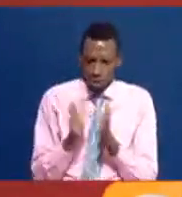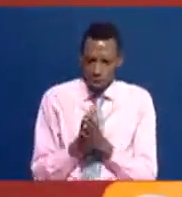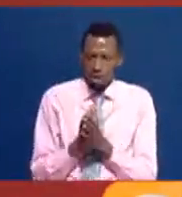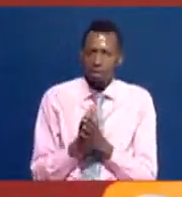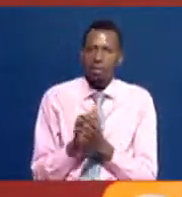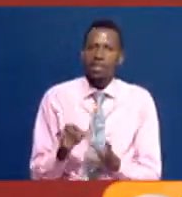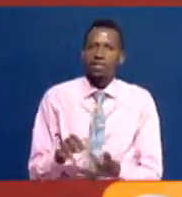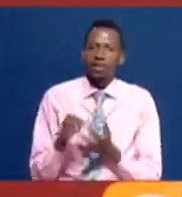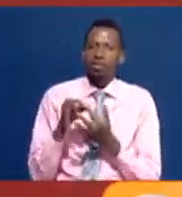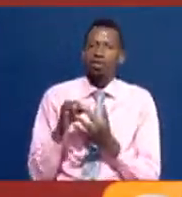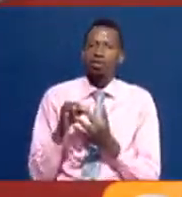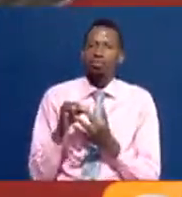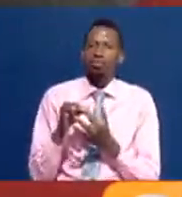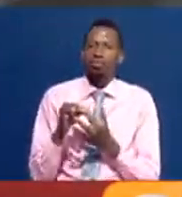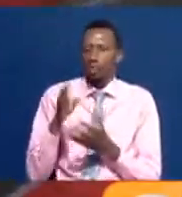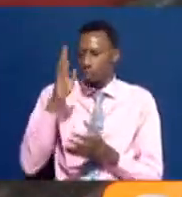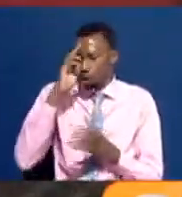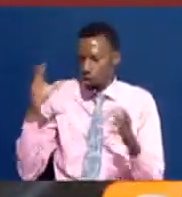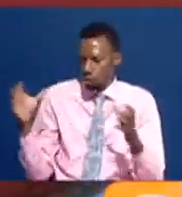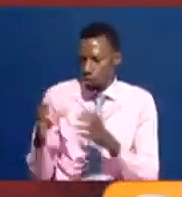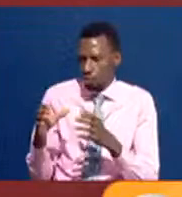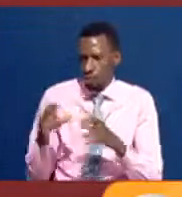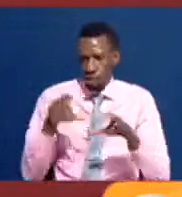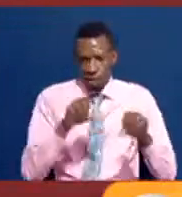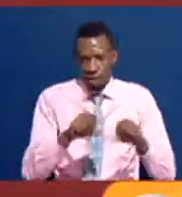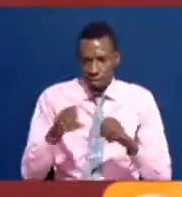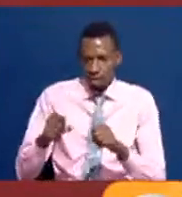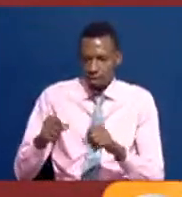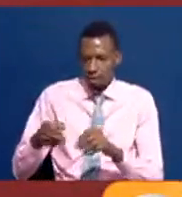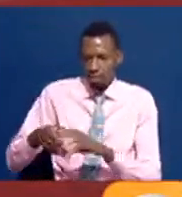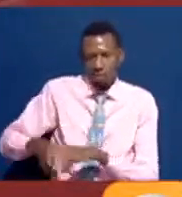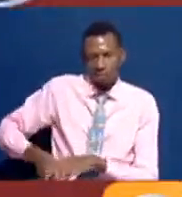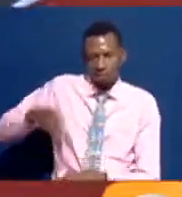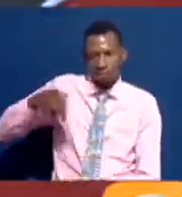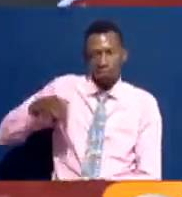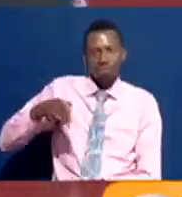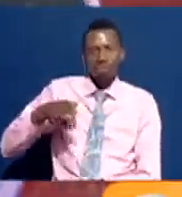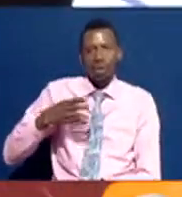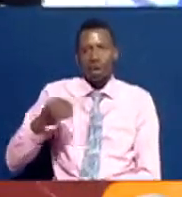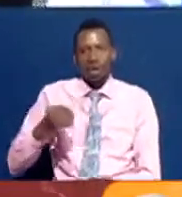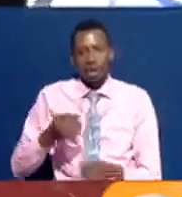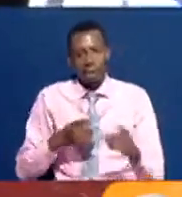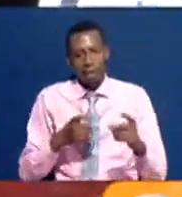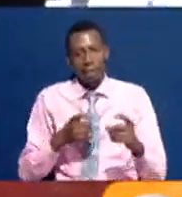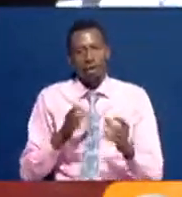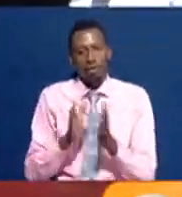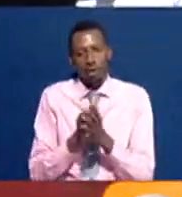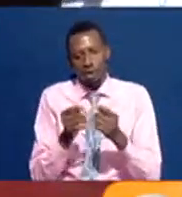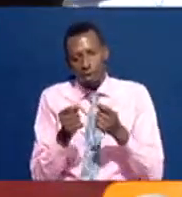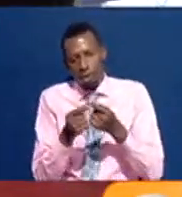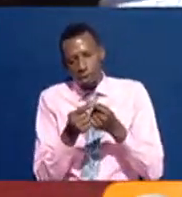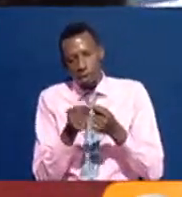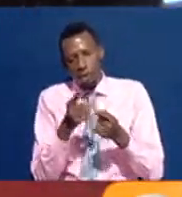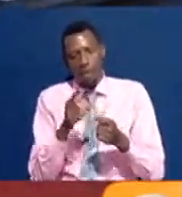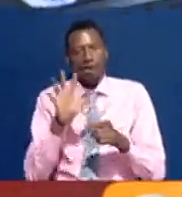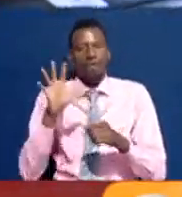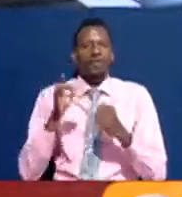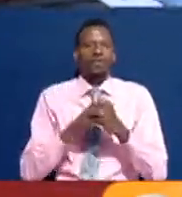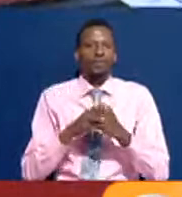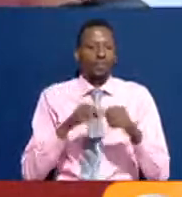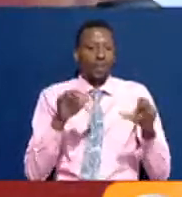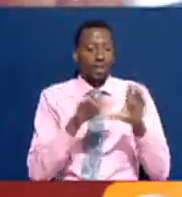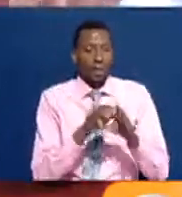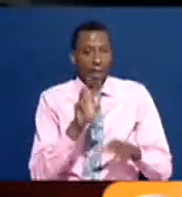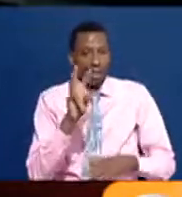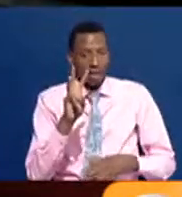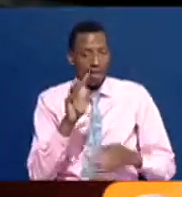to recovery of crude weapons and a Seska pistol with 58 rounds of ammunition. Three members of the dreaded gang are in police